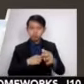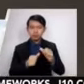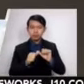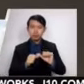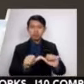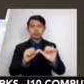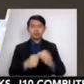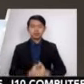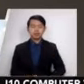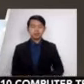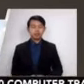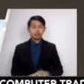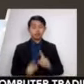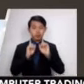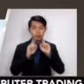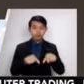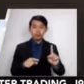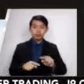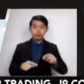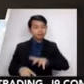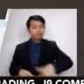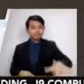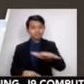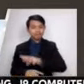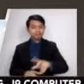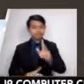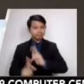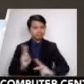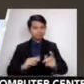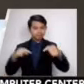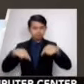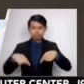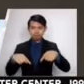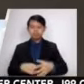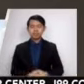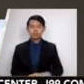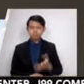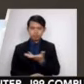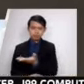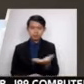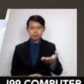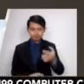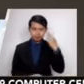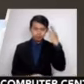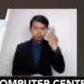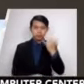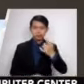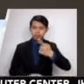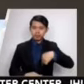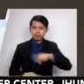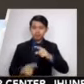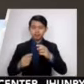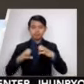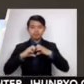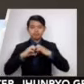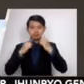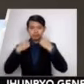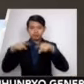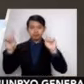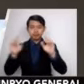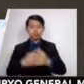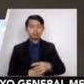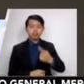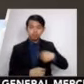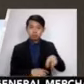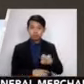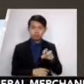this ballroom. You are the reason for our success. Our journey was made possible only because